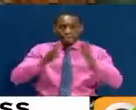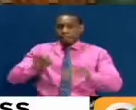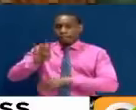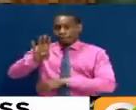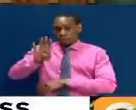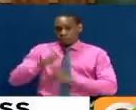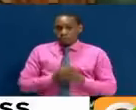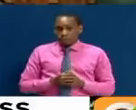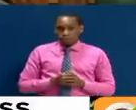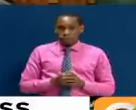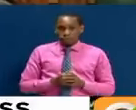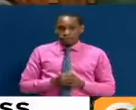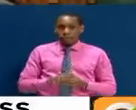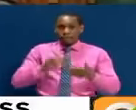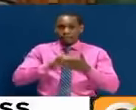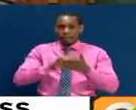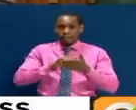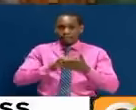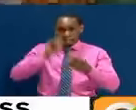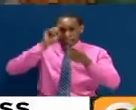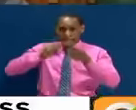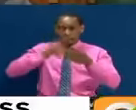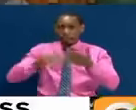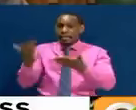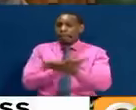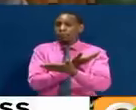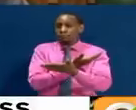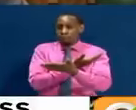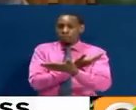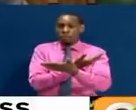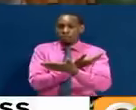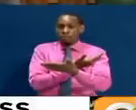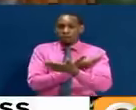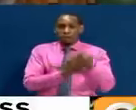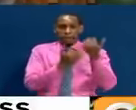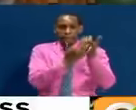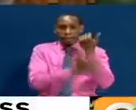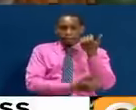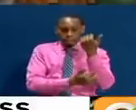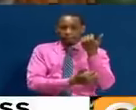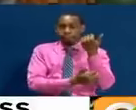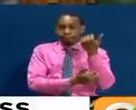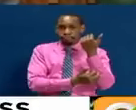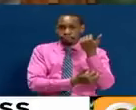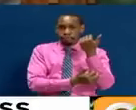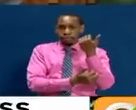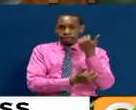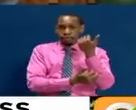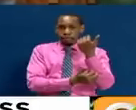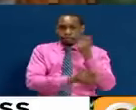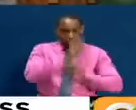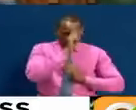Four, which pillar seeks to eradicate the poverty of dignity